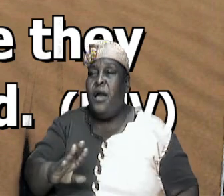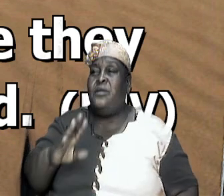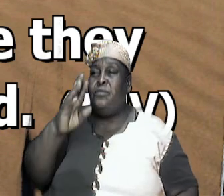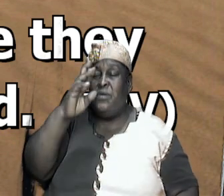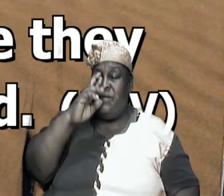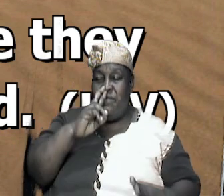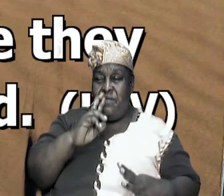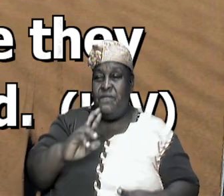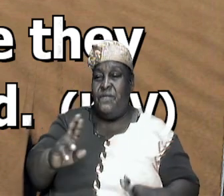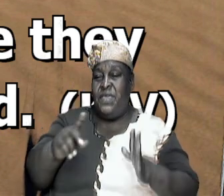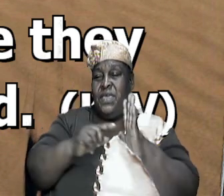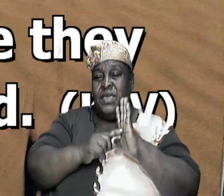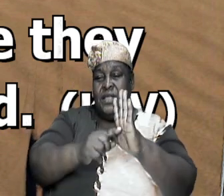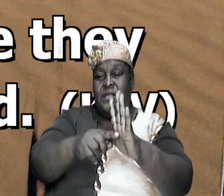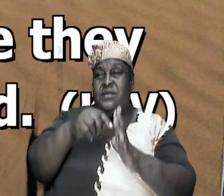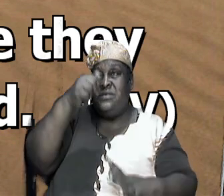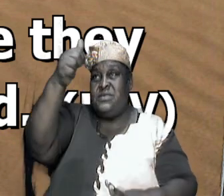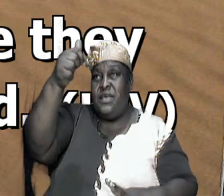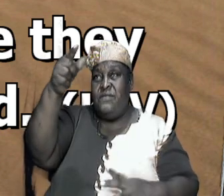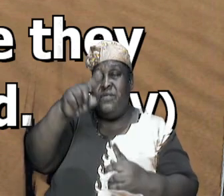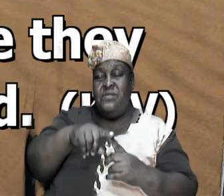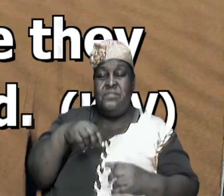himself unto us.